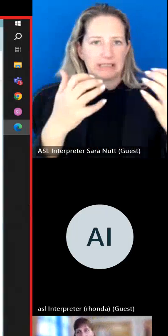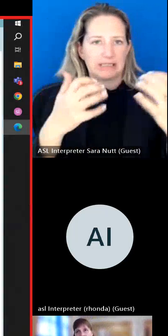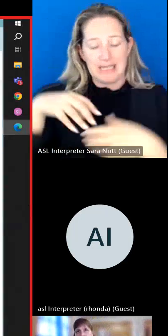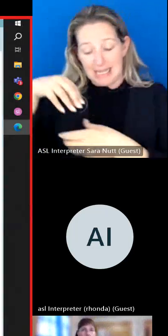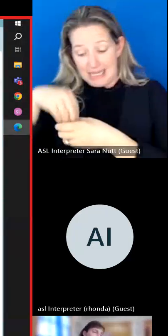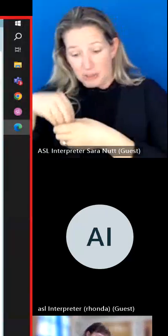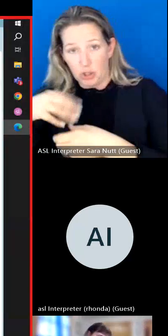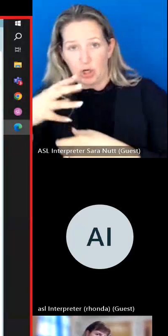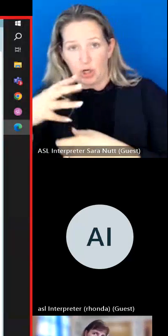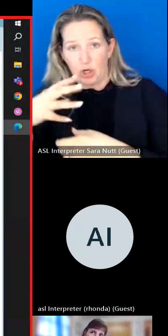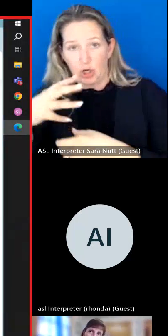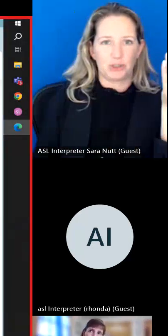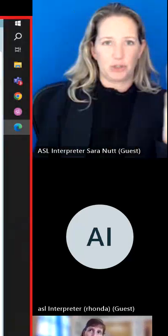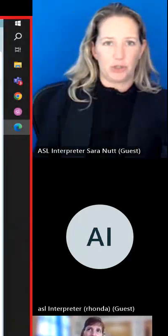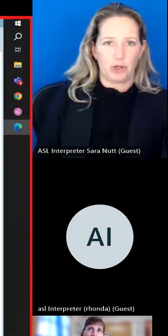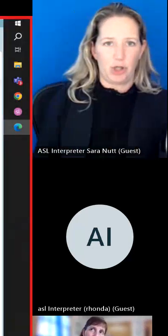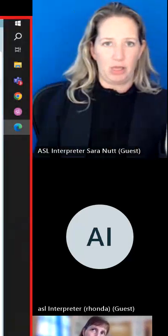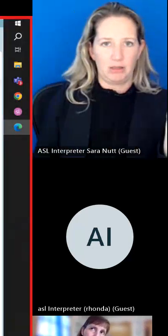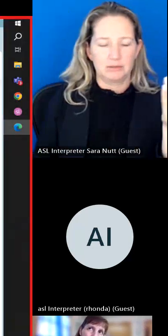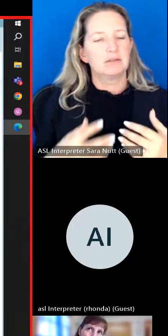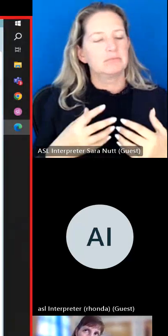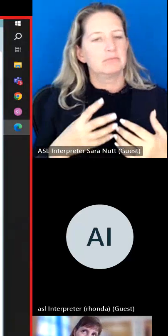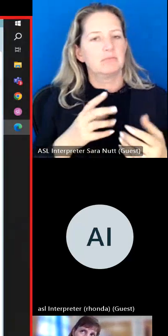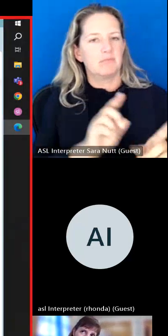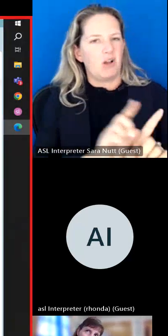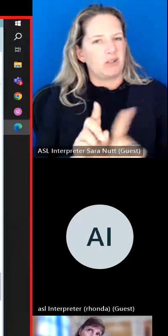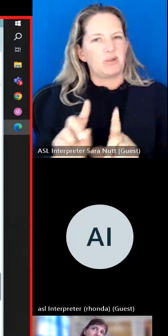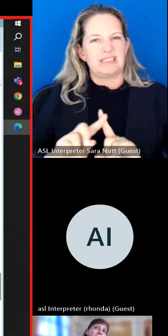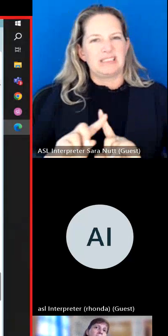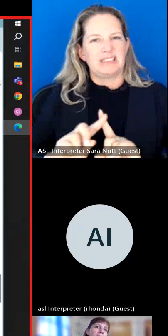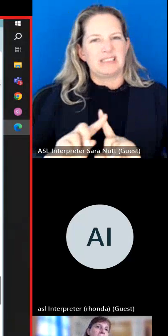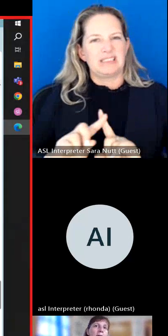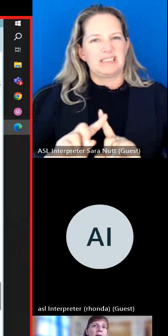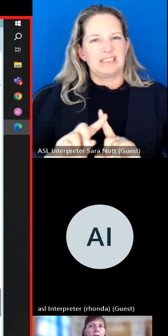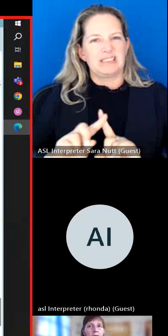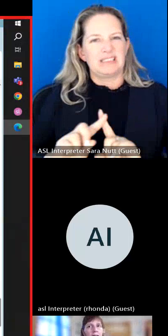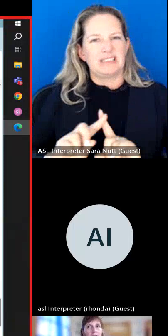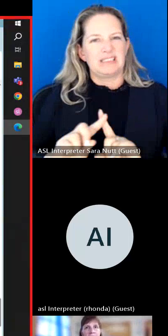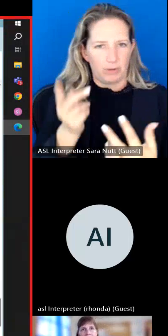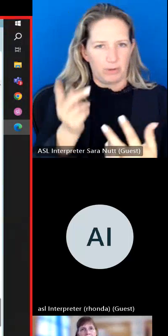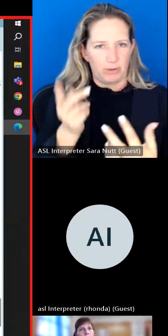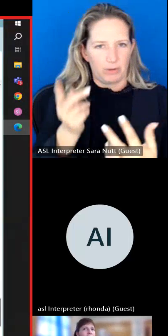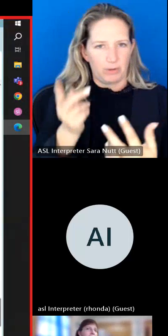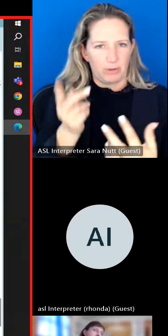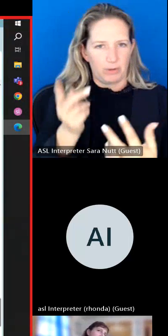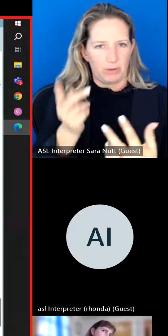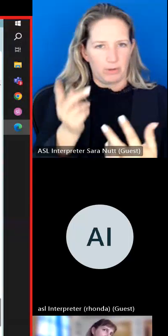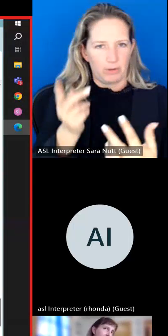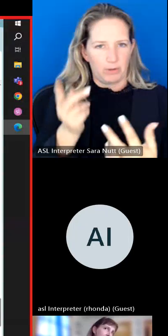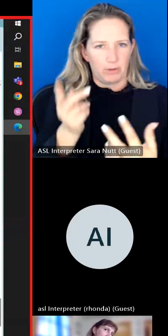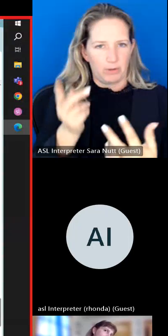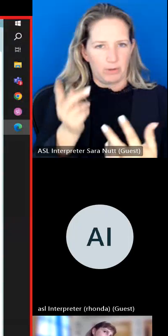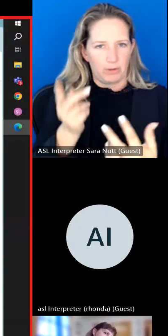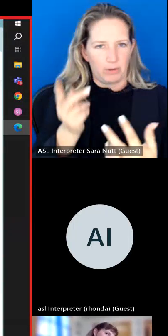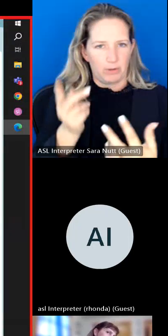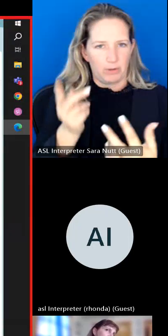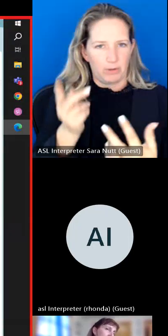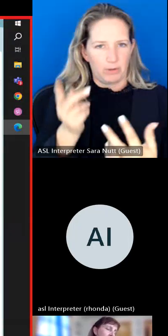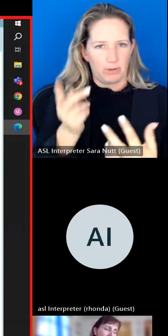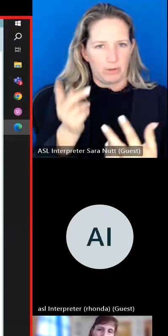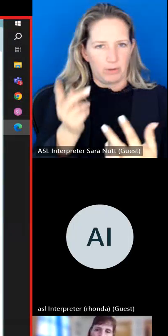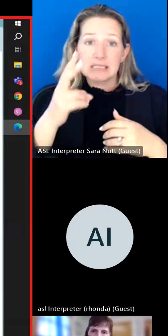external, and what their different objectives are for those audiences. The second one is a